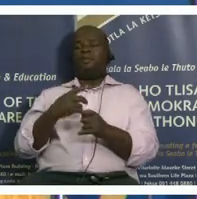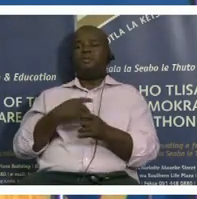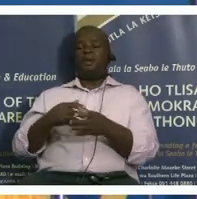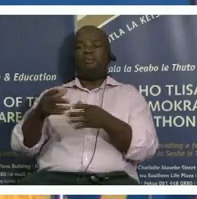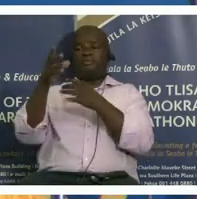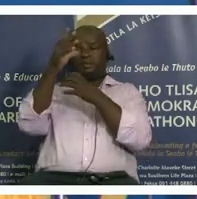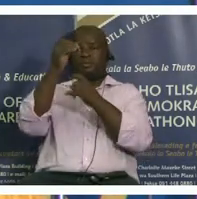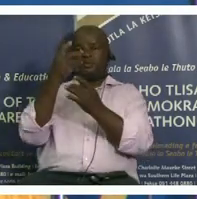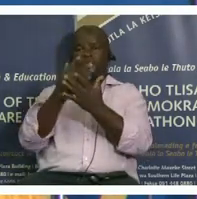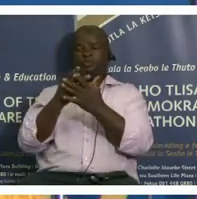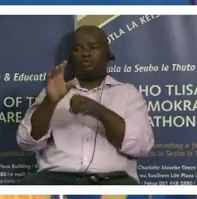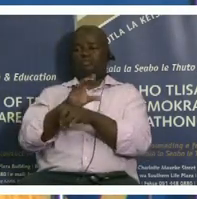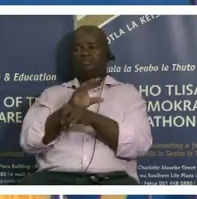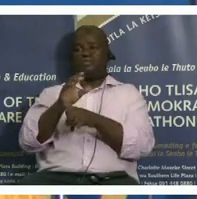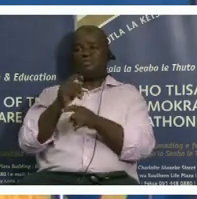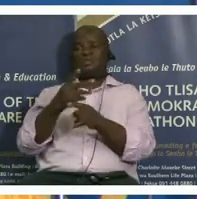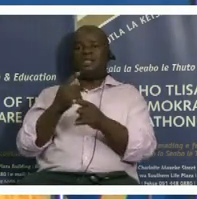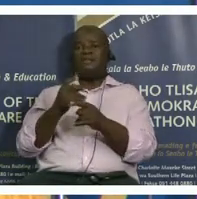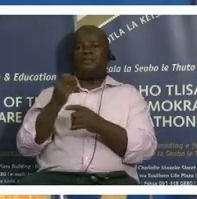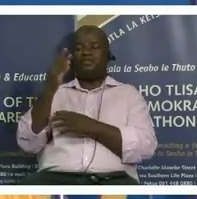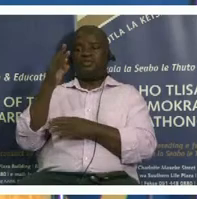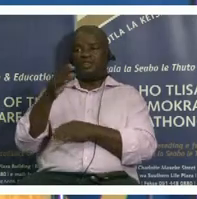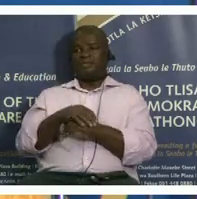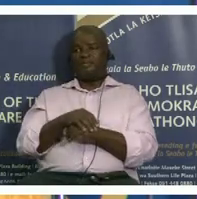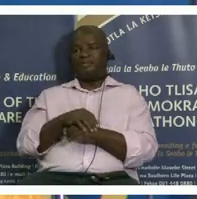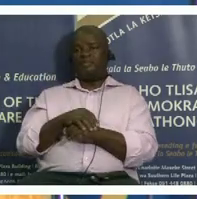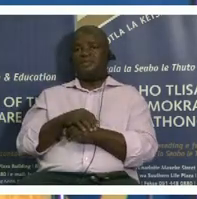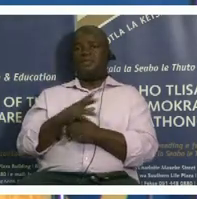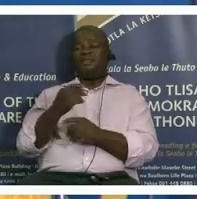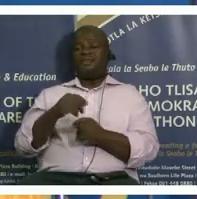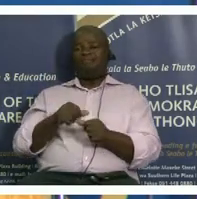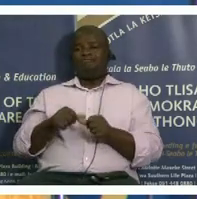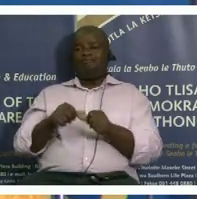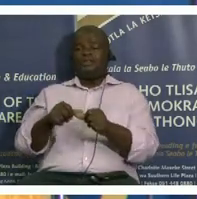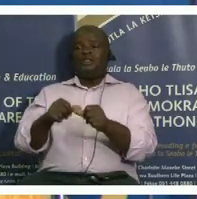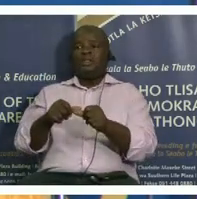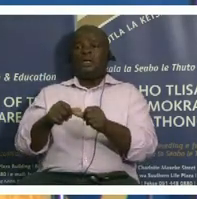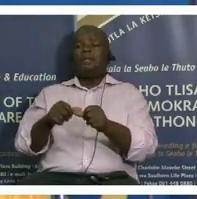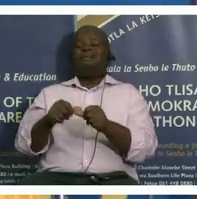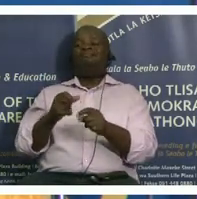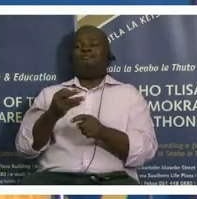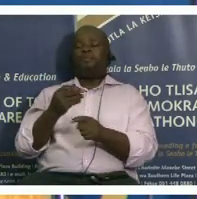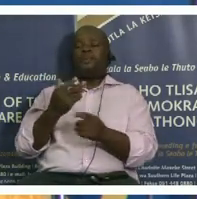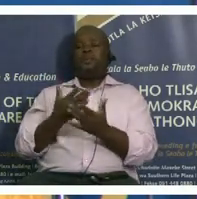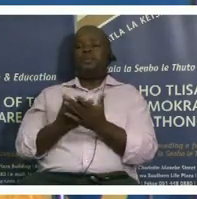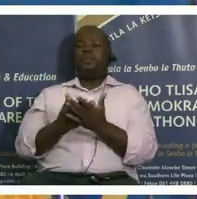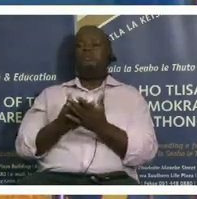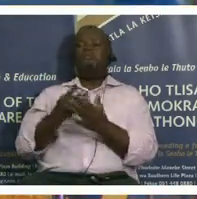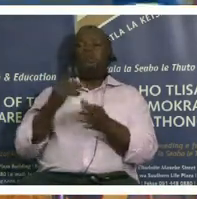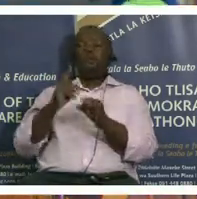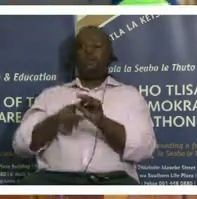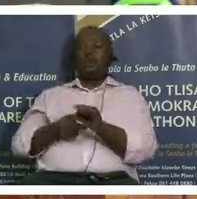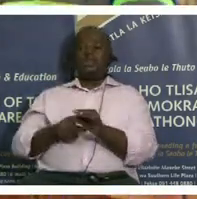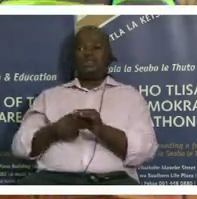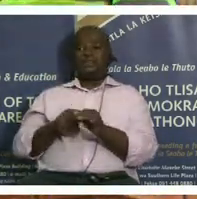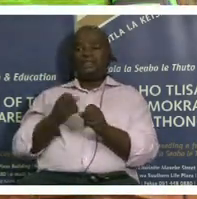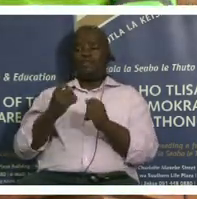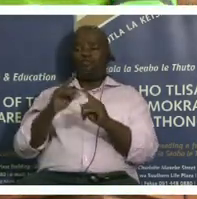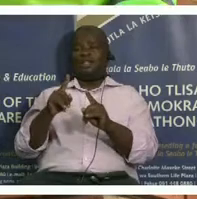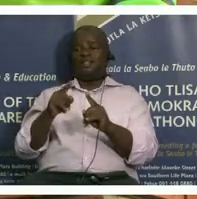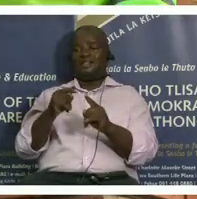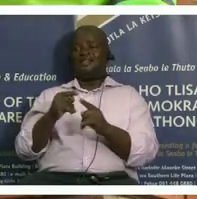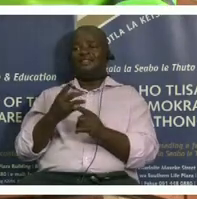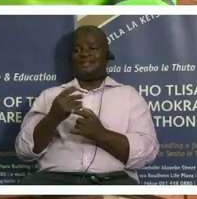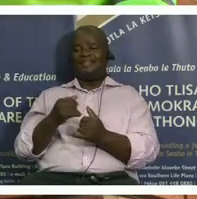robotics schools in the future. We continue to place high value on the delivery of quality education